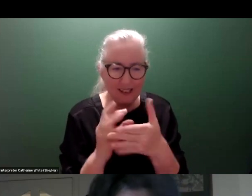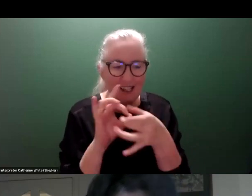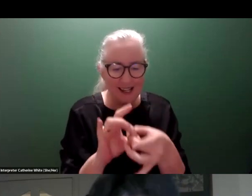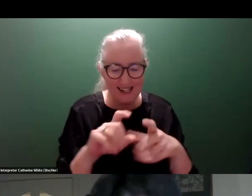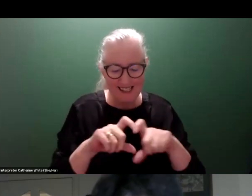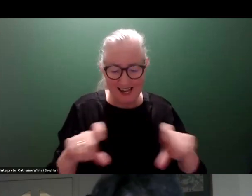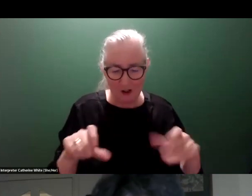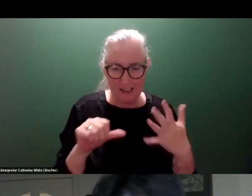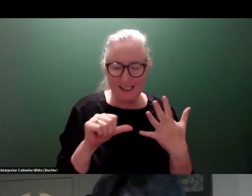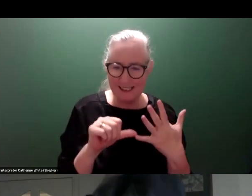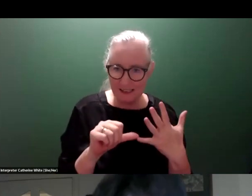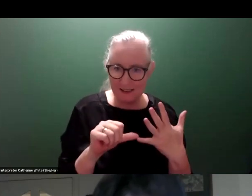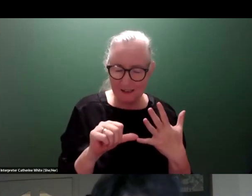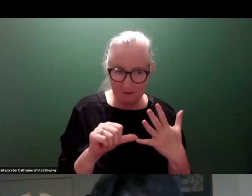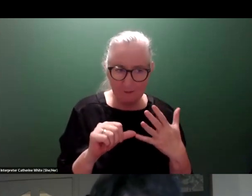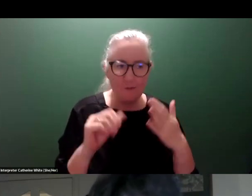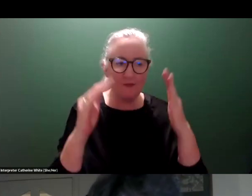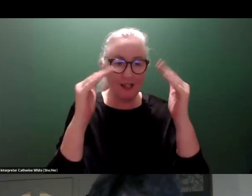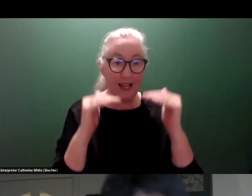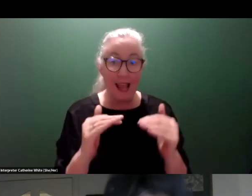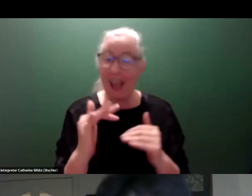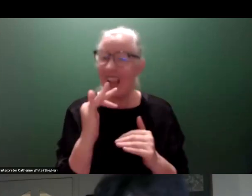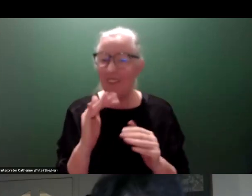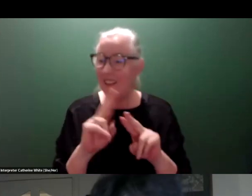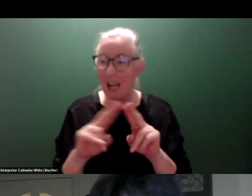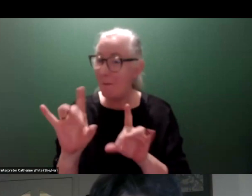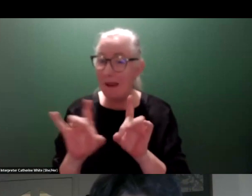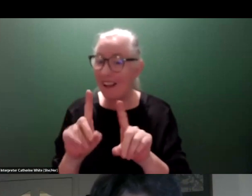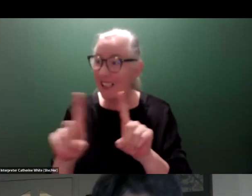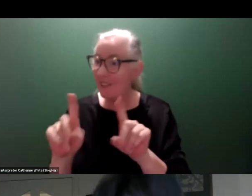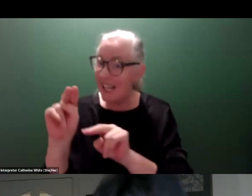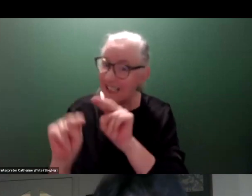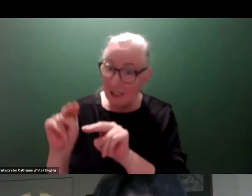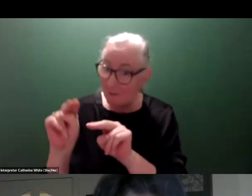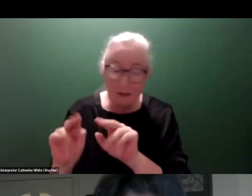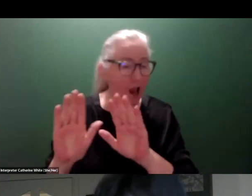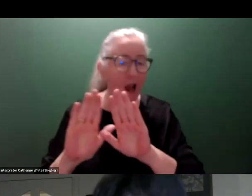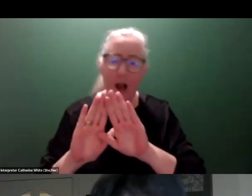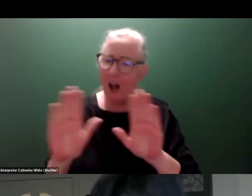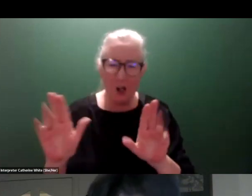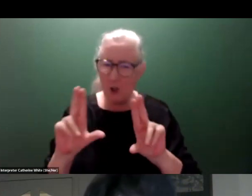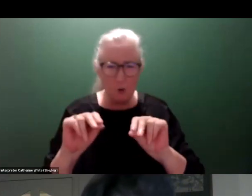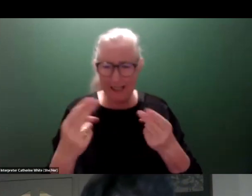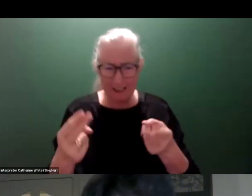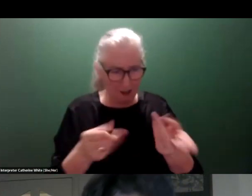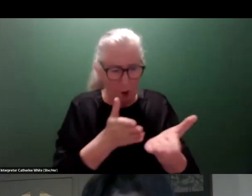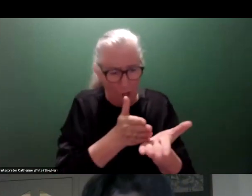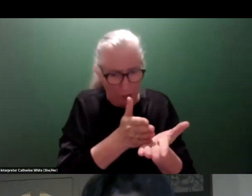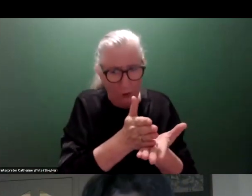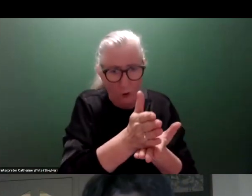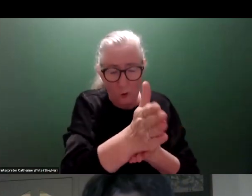6. And if it's not going to make a difference, then you don't need to put them through a capacity